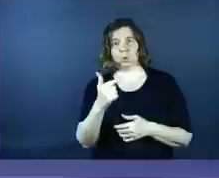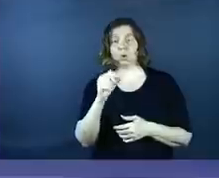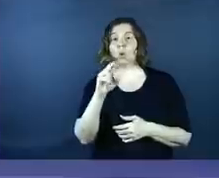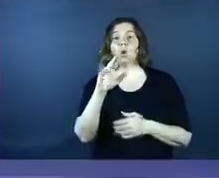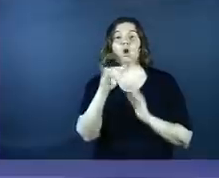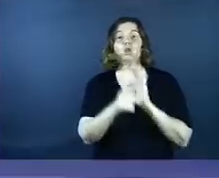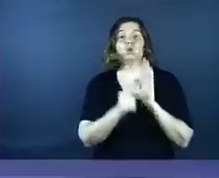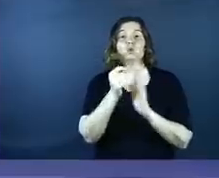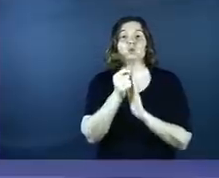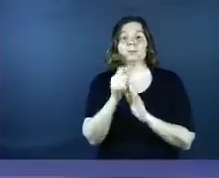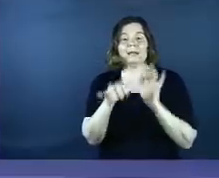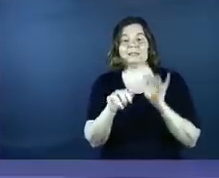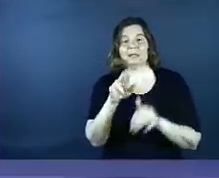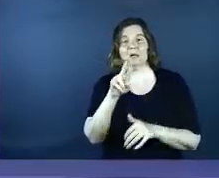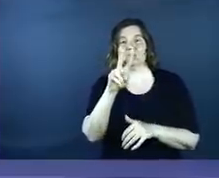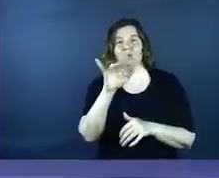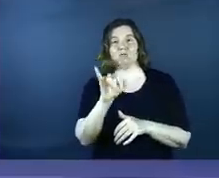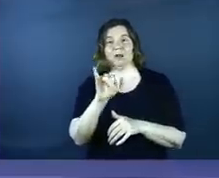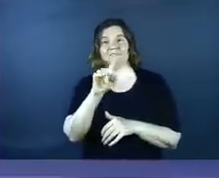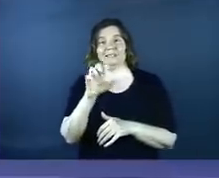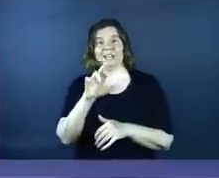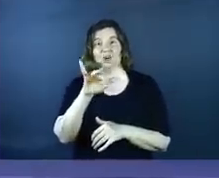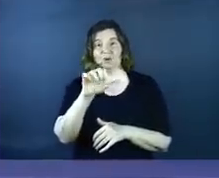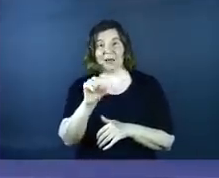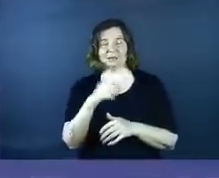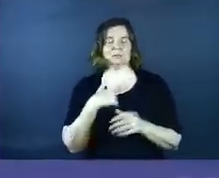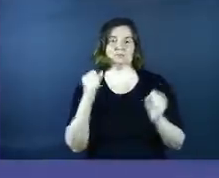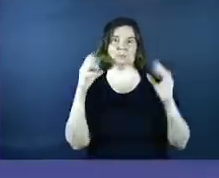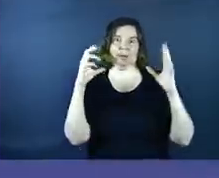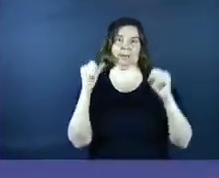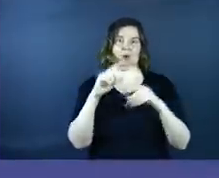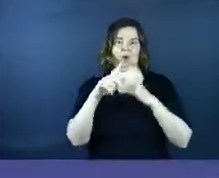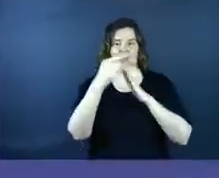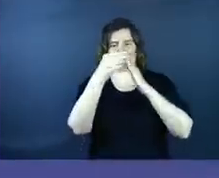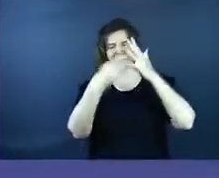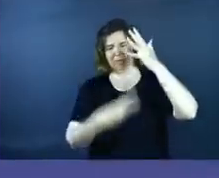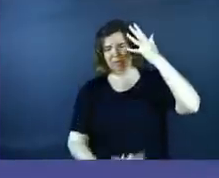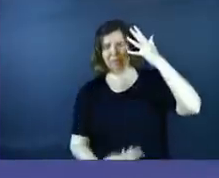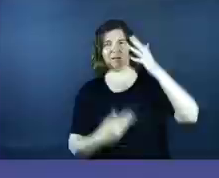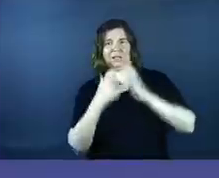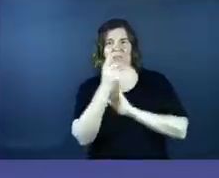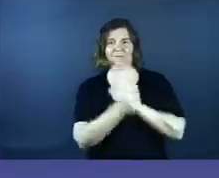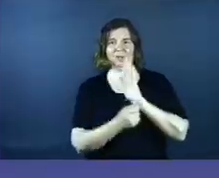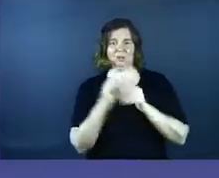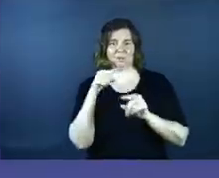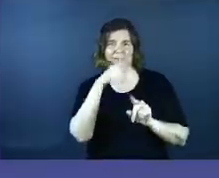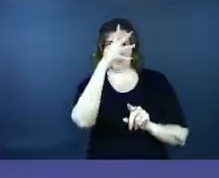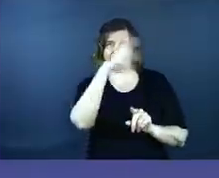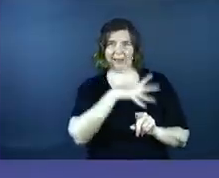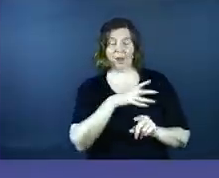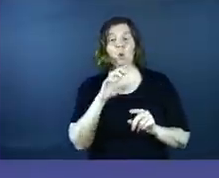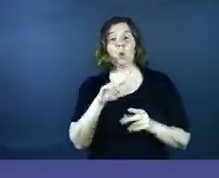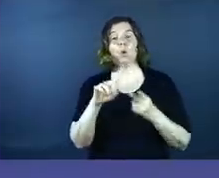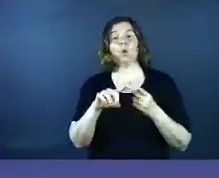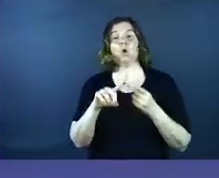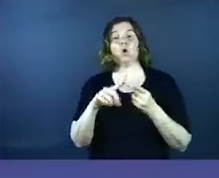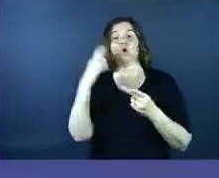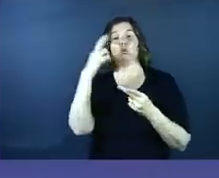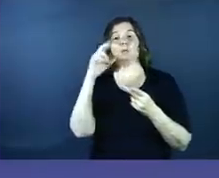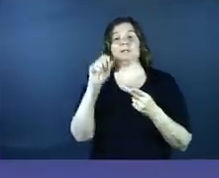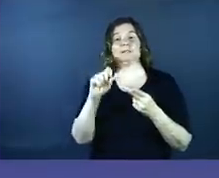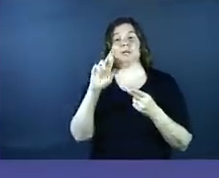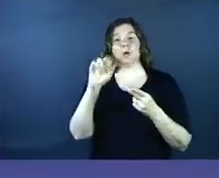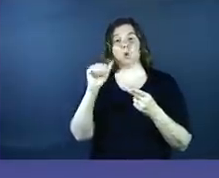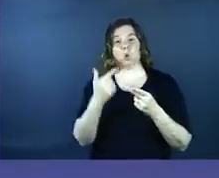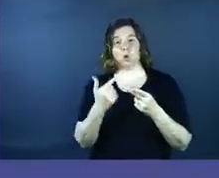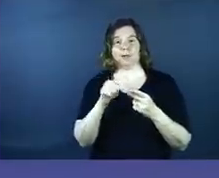YouTube and type in Ravi Zacharias, and you'll just be amazed at all the videos that pop up about that guy. Or go to reasons.org.